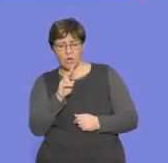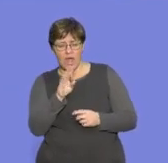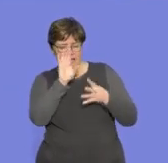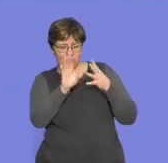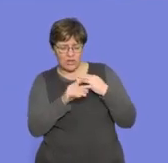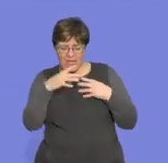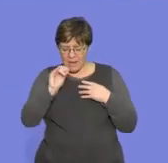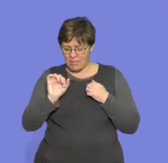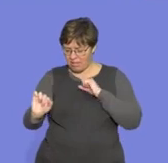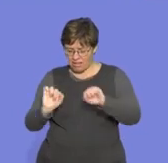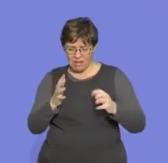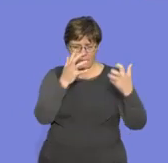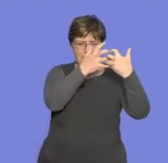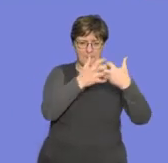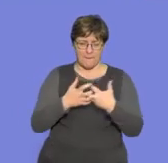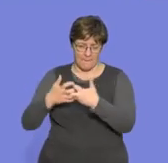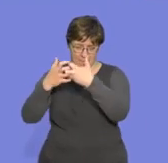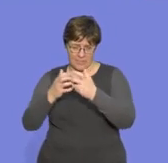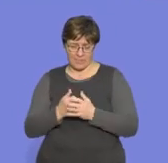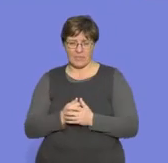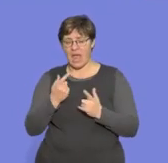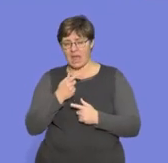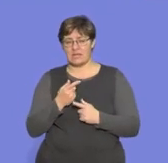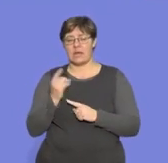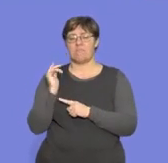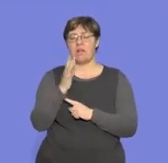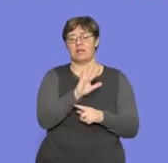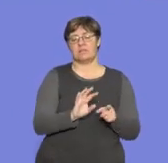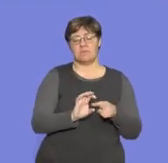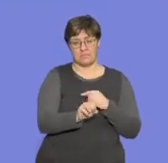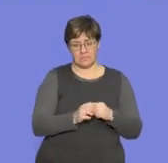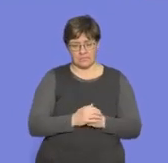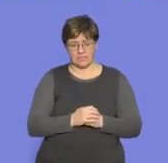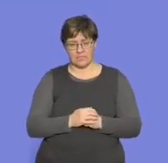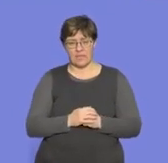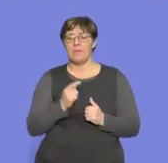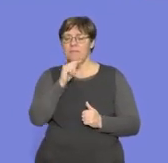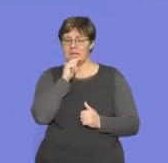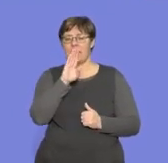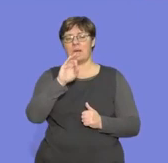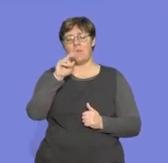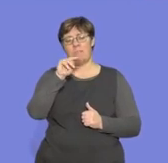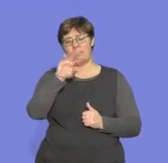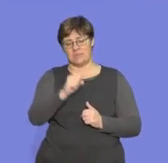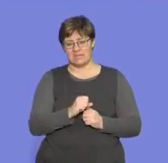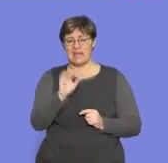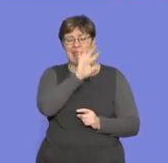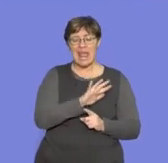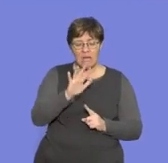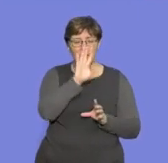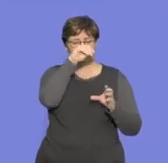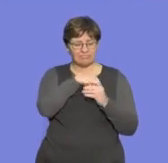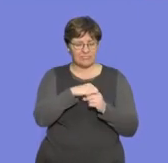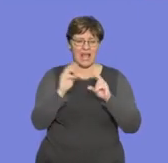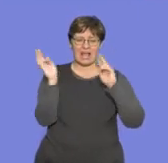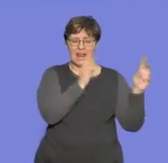types of of each plants one. that are found. And And then essentially we that looked at the defines types what a of plants biome that are is. found. An And area that is essentially that defines characterized by what a its biome climate, is. An area that is but characterized the by its